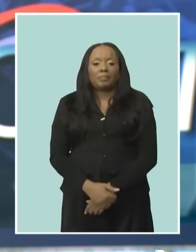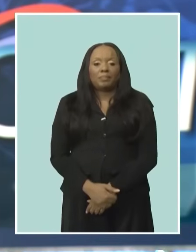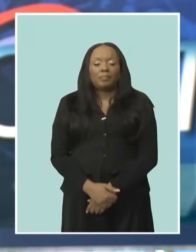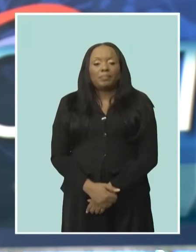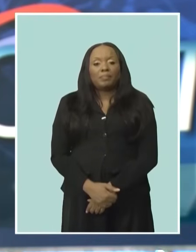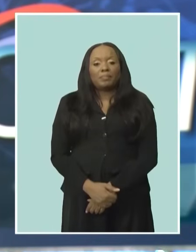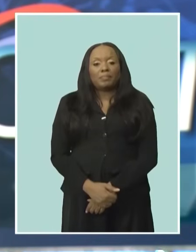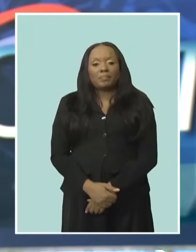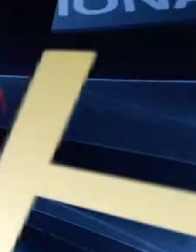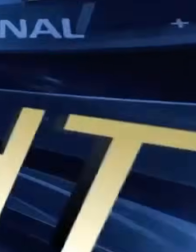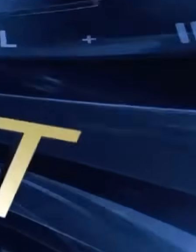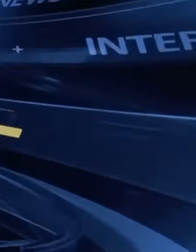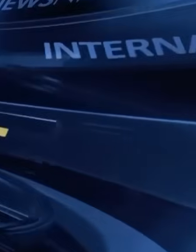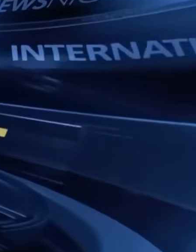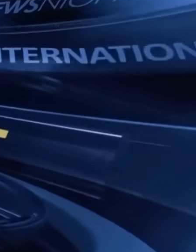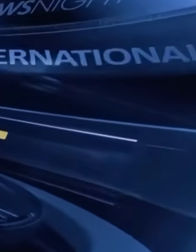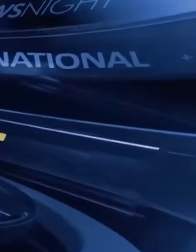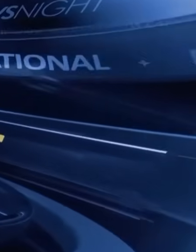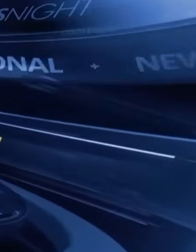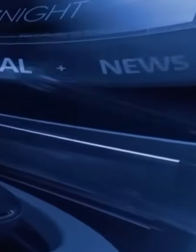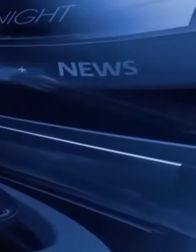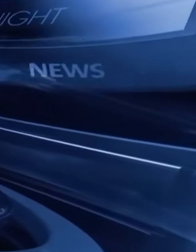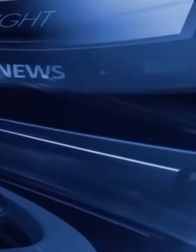this year's sponsors.